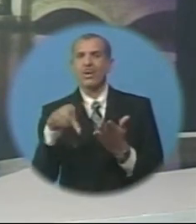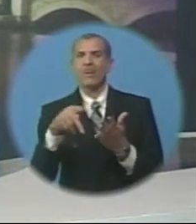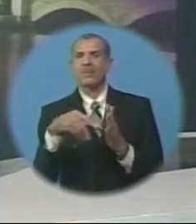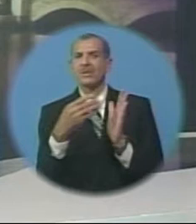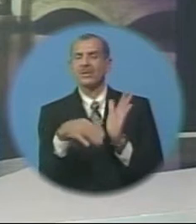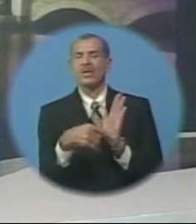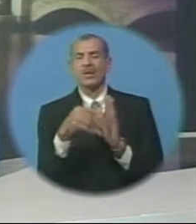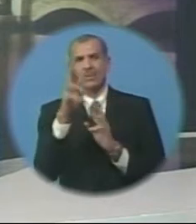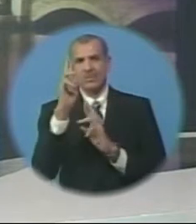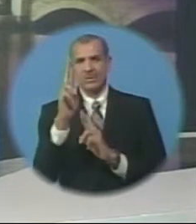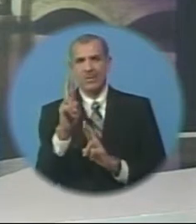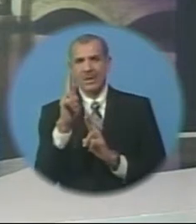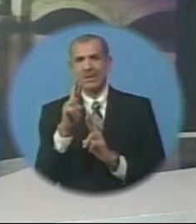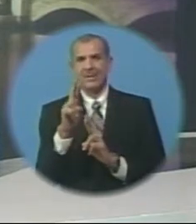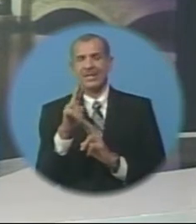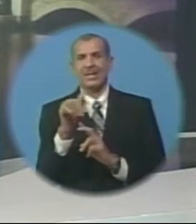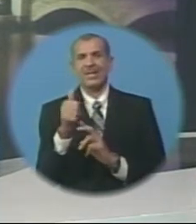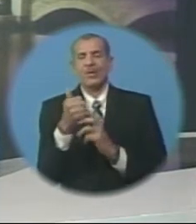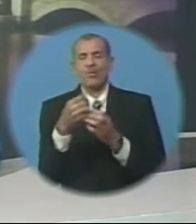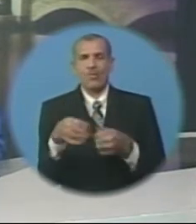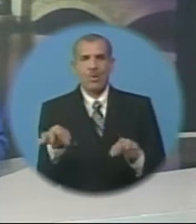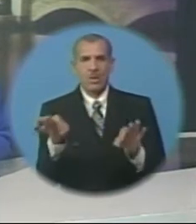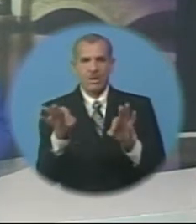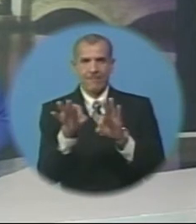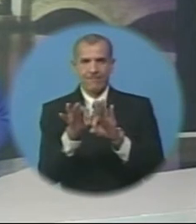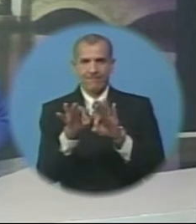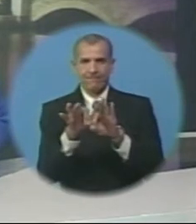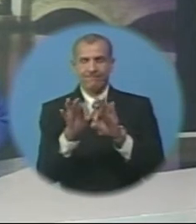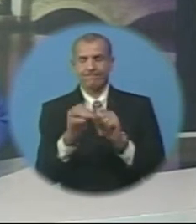to recognize their selfless work.